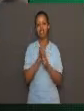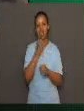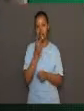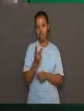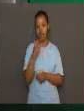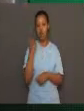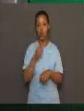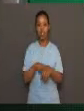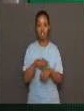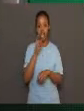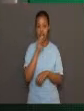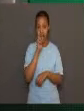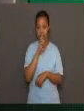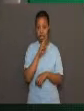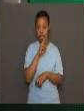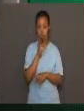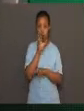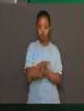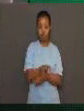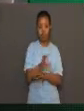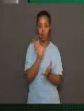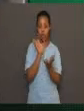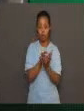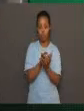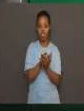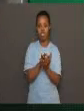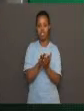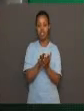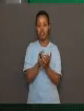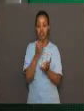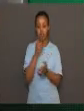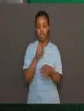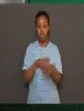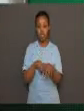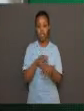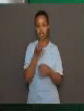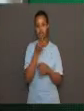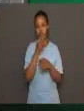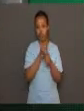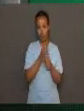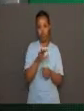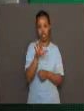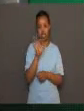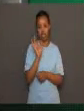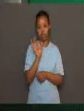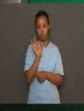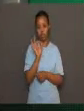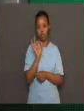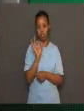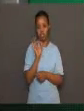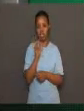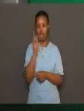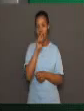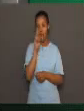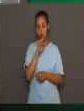a rat touches the lever, it gets a piece of food. The rat has